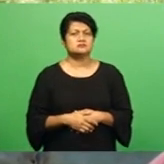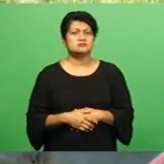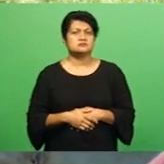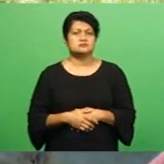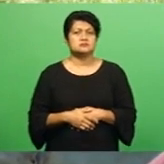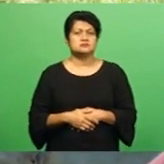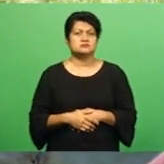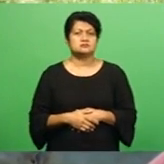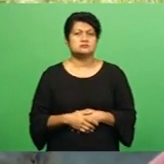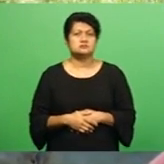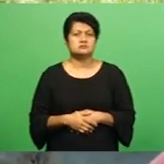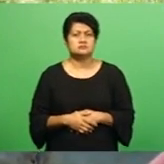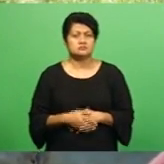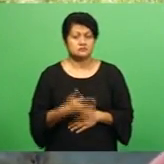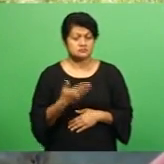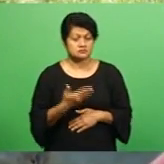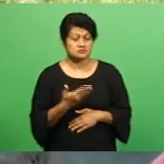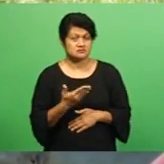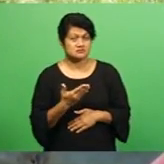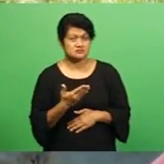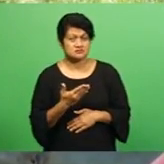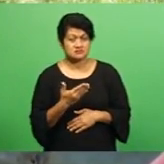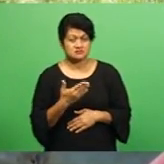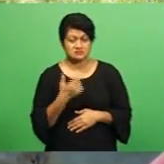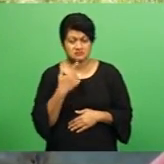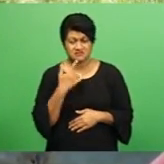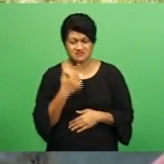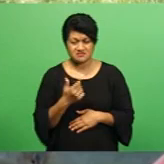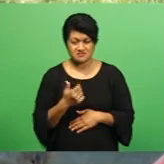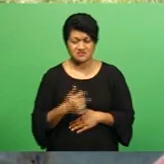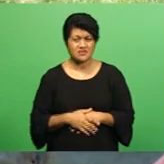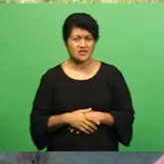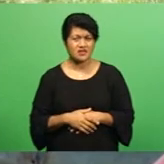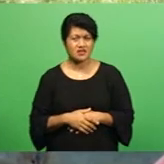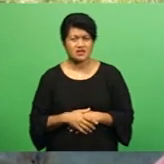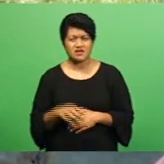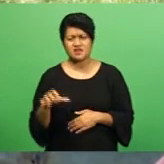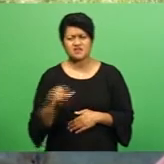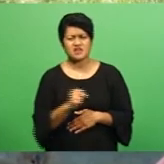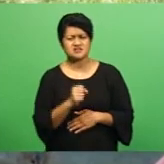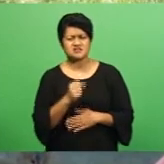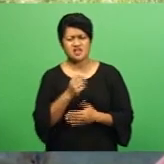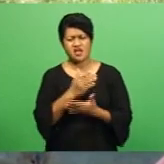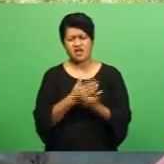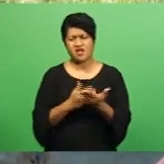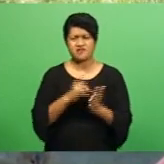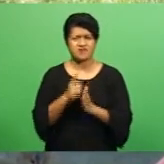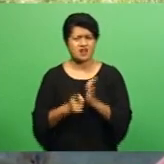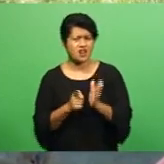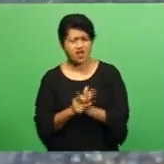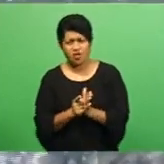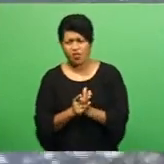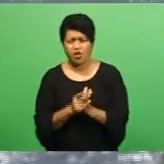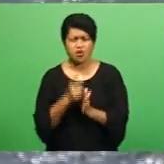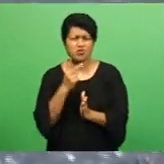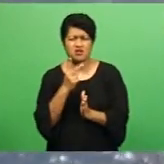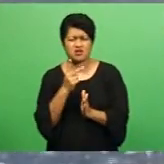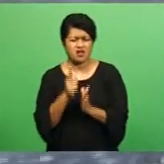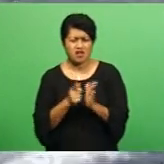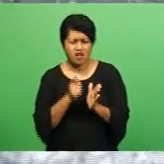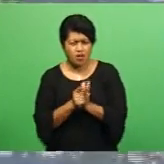Then, because when he usually go diving, he like takes half an hour like that. He don't take more than 1 hour to 2 hours. Eh?